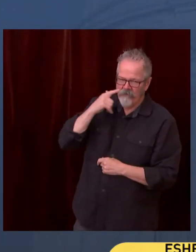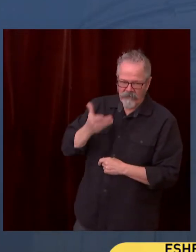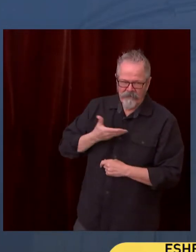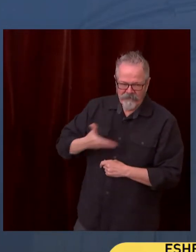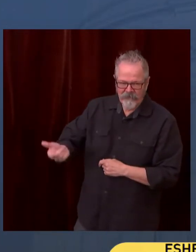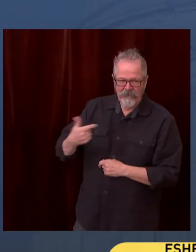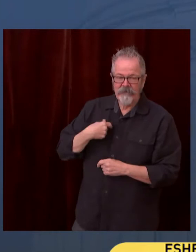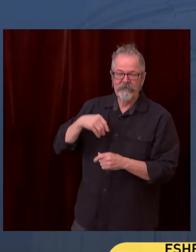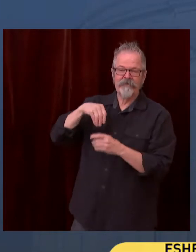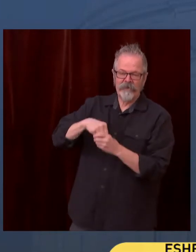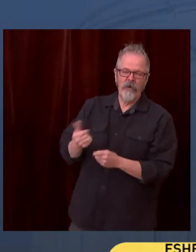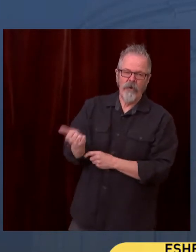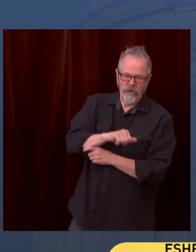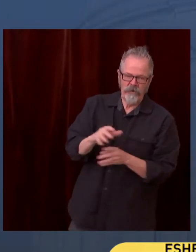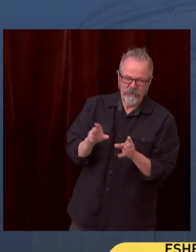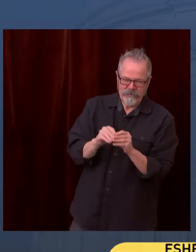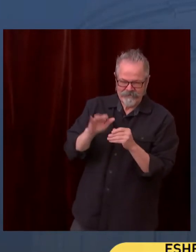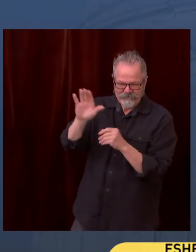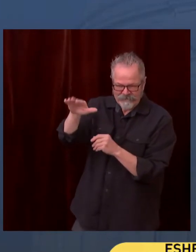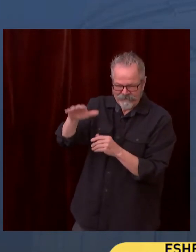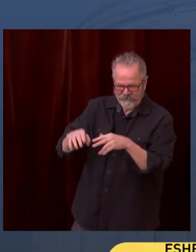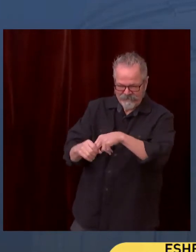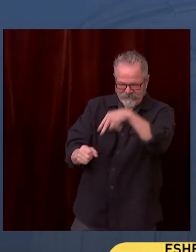will duck out shortly. Thanks, Senator.